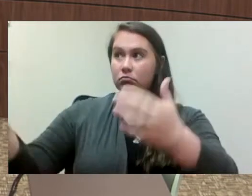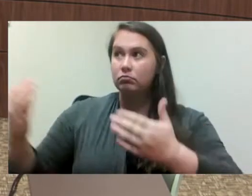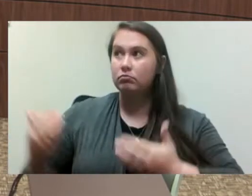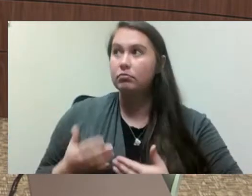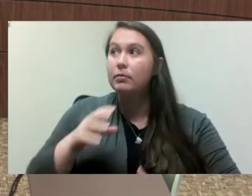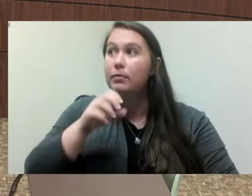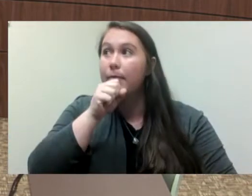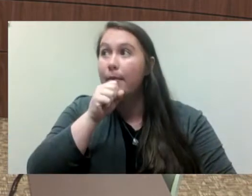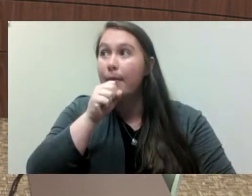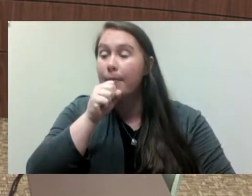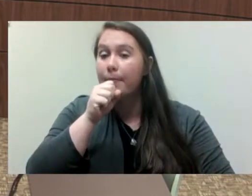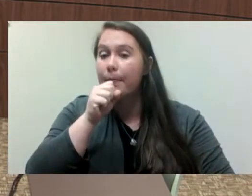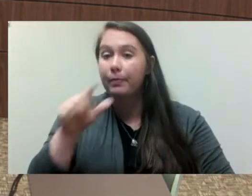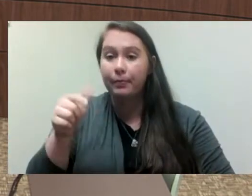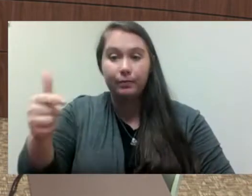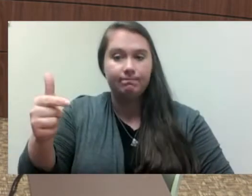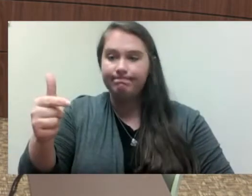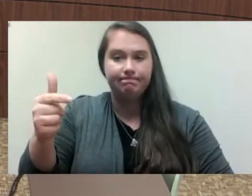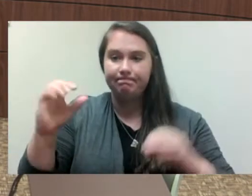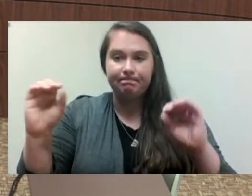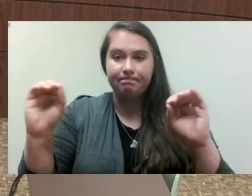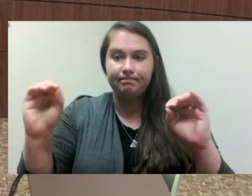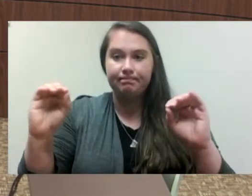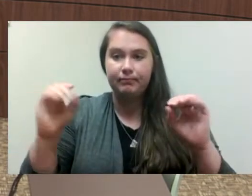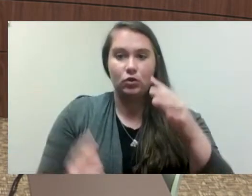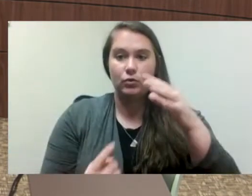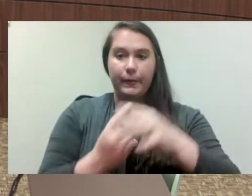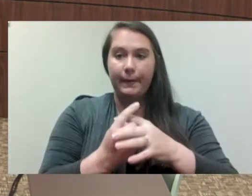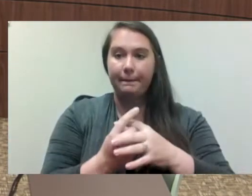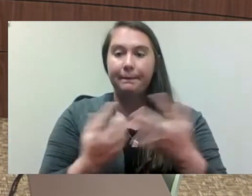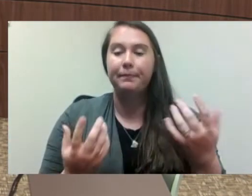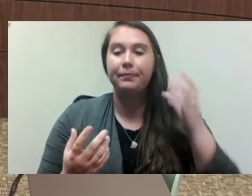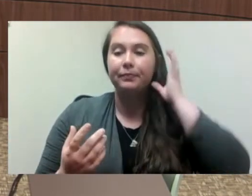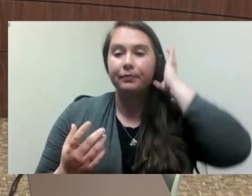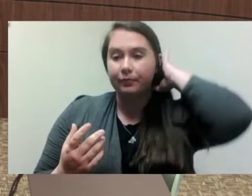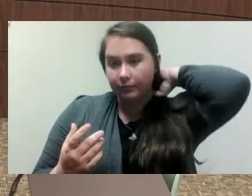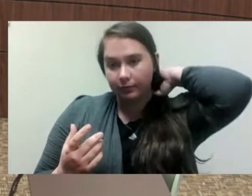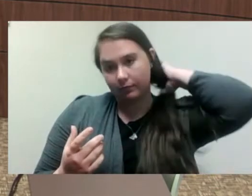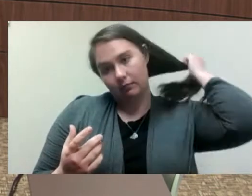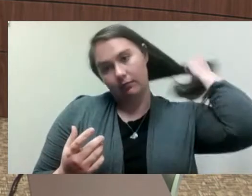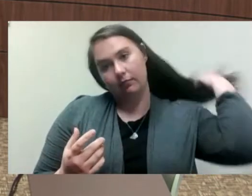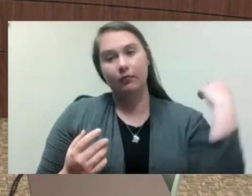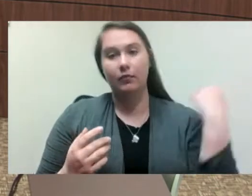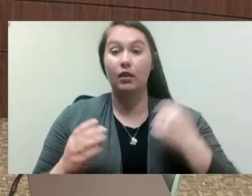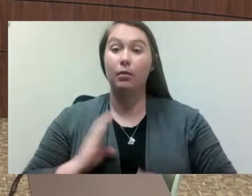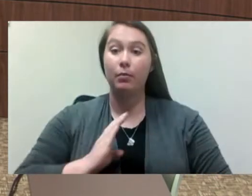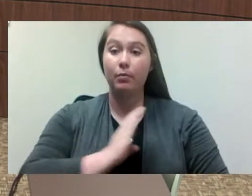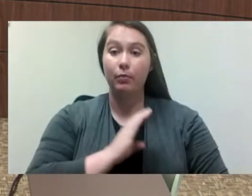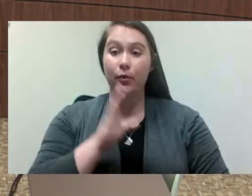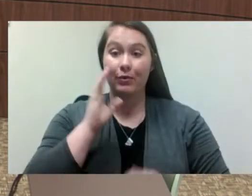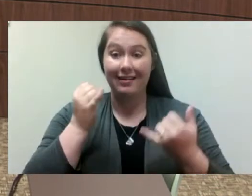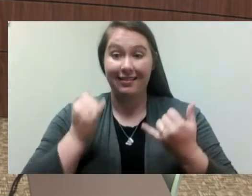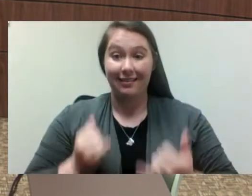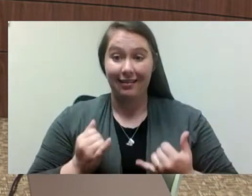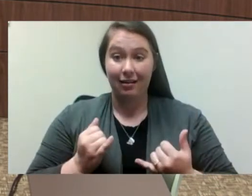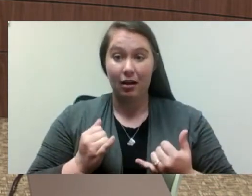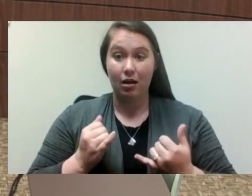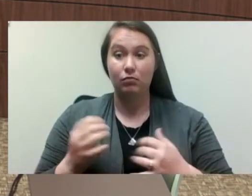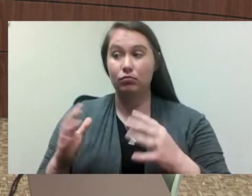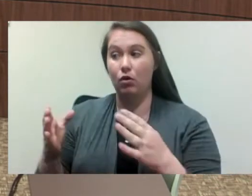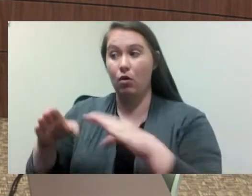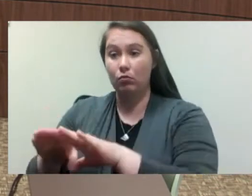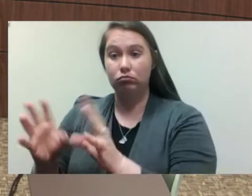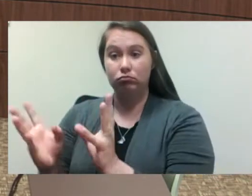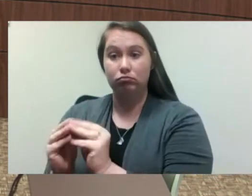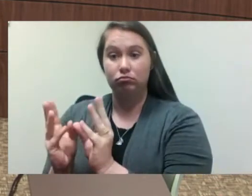has signed up to speak. And so the board will now go into closed session pursuant to